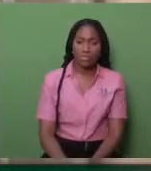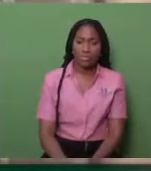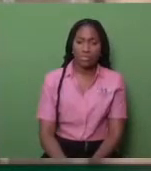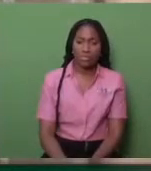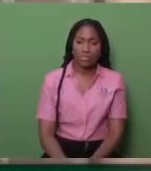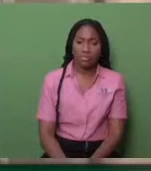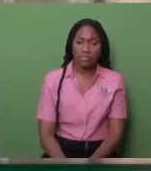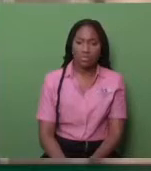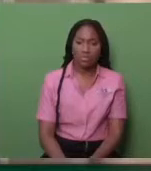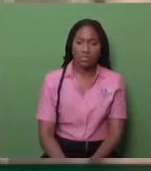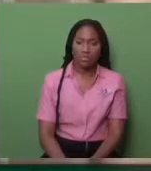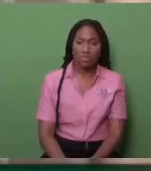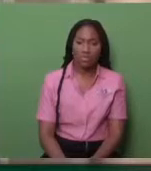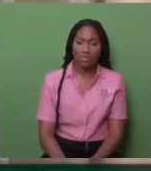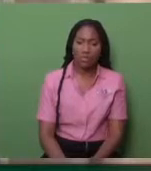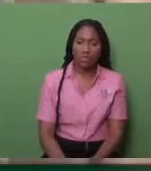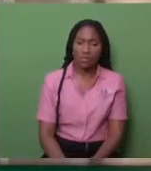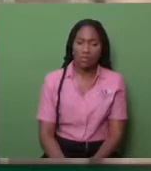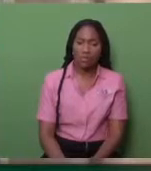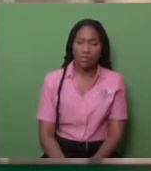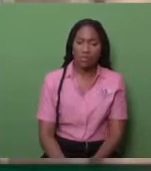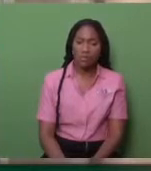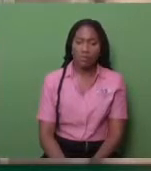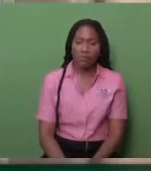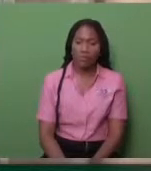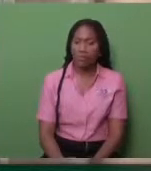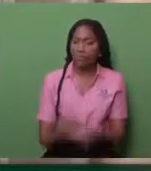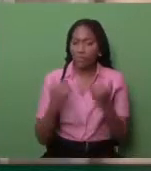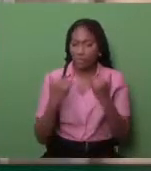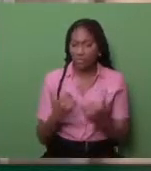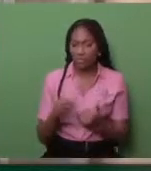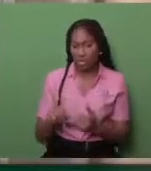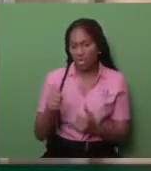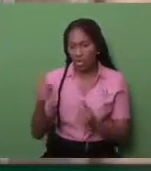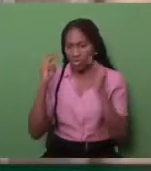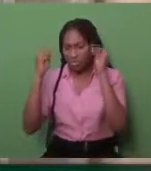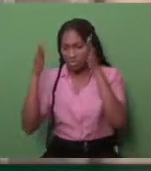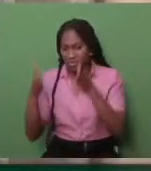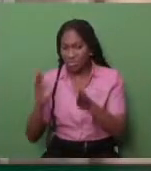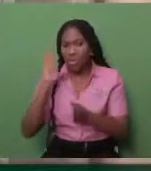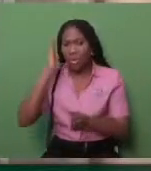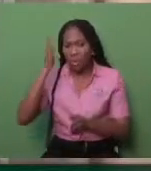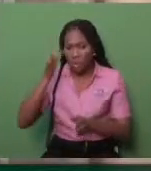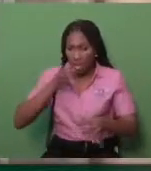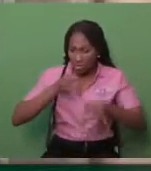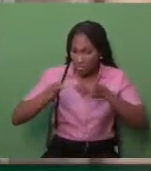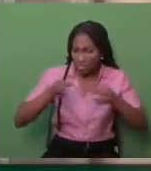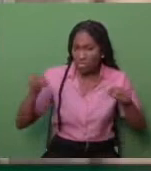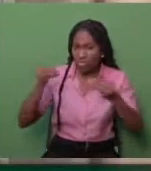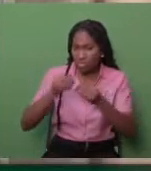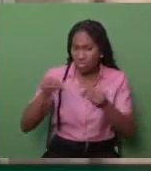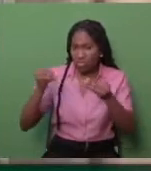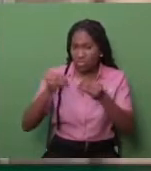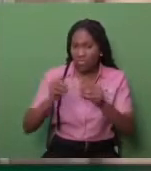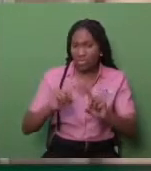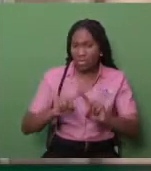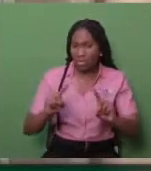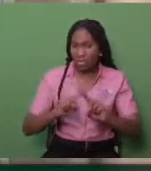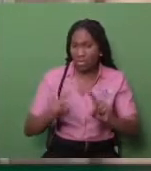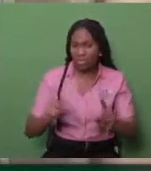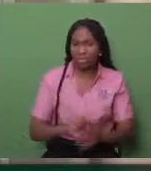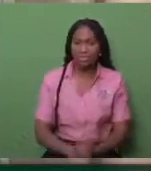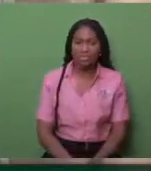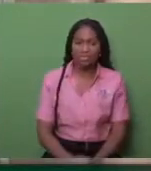My shadow person shadowing energy will talk a little more, but I must say that the incentives we introduced in our term